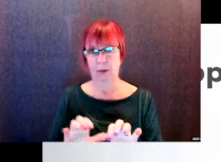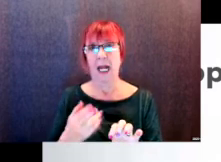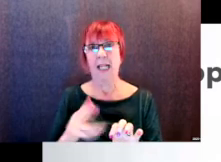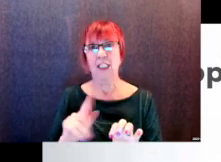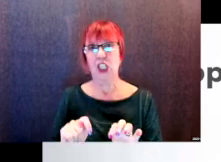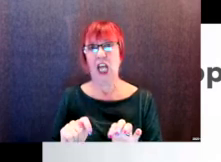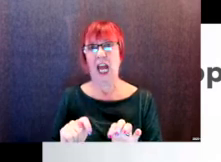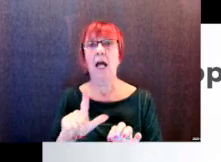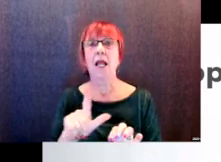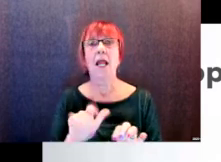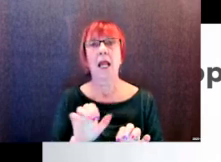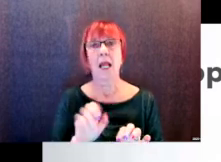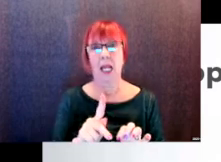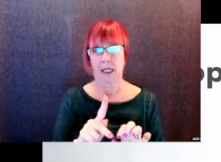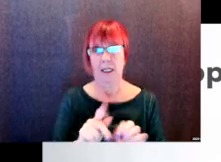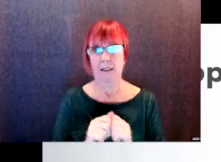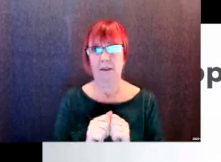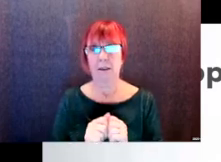just a minute here.